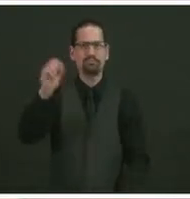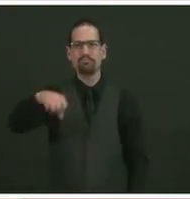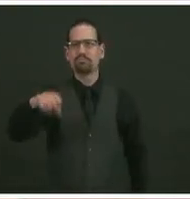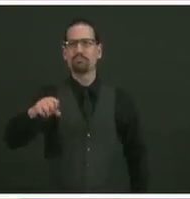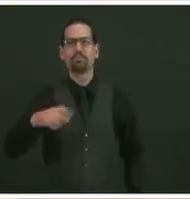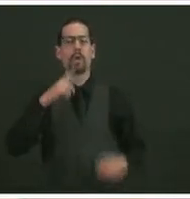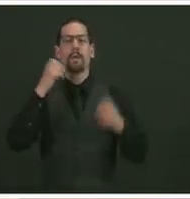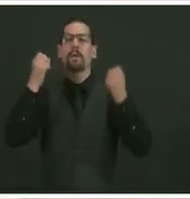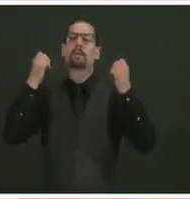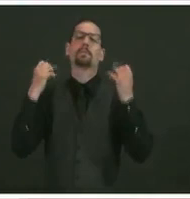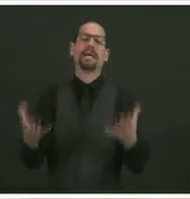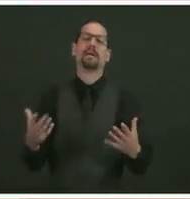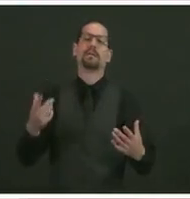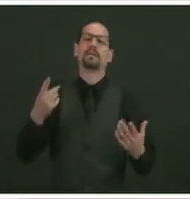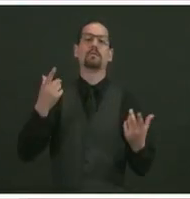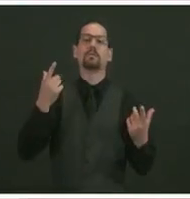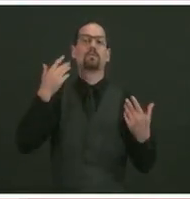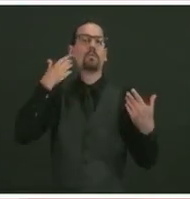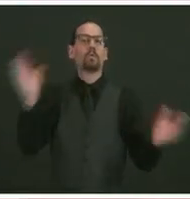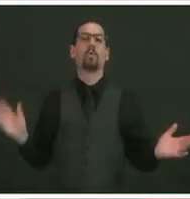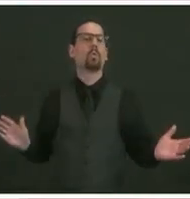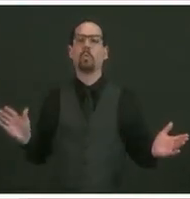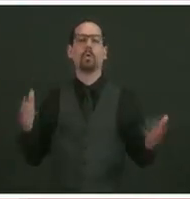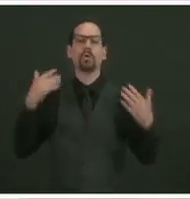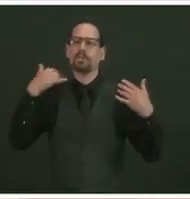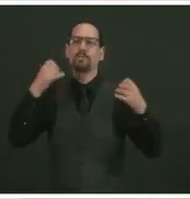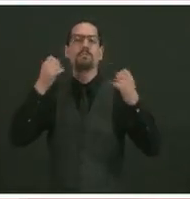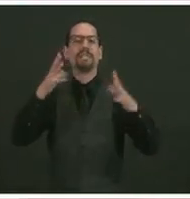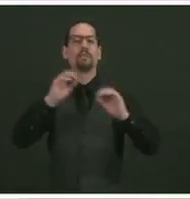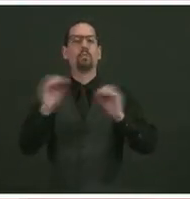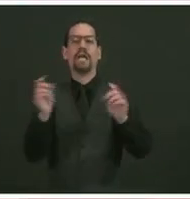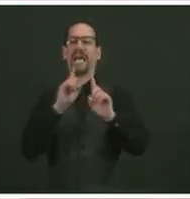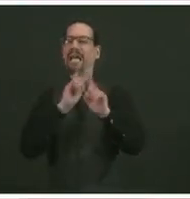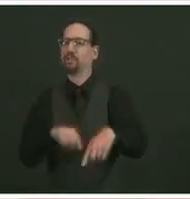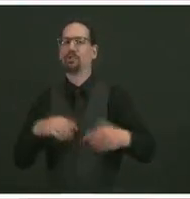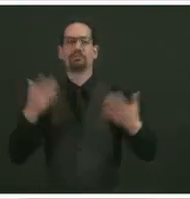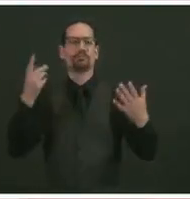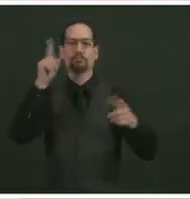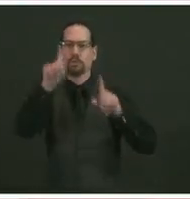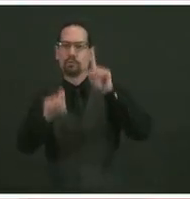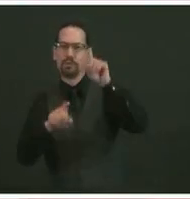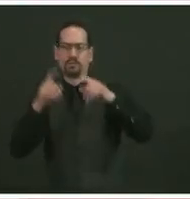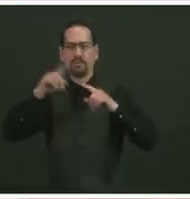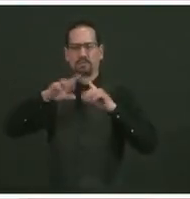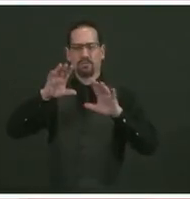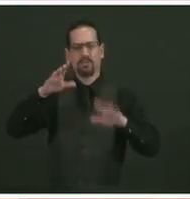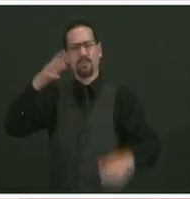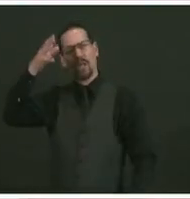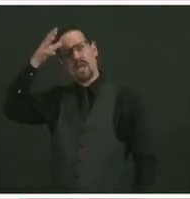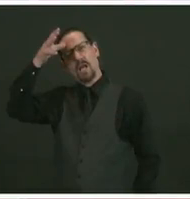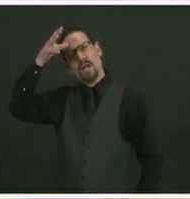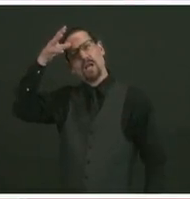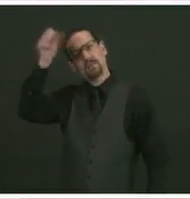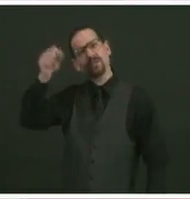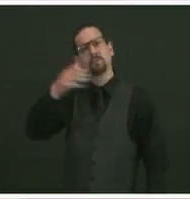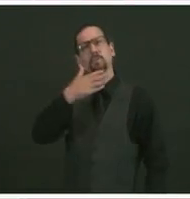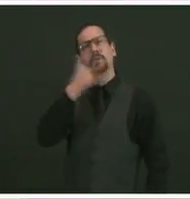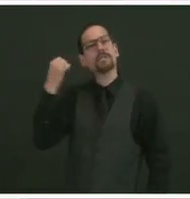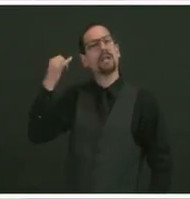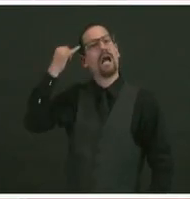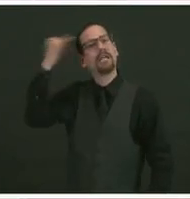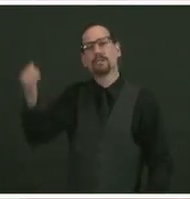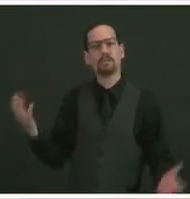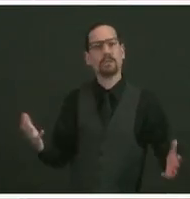etc. But the concept is very consistent with what I'm laying out here. Better integration, better communication,